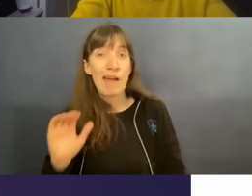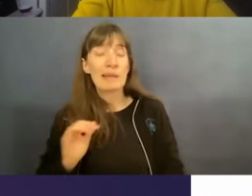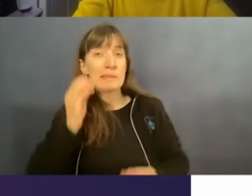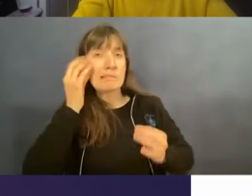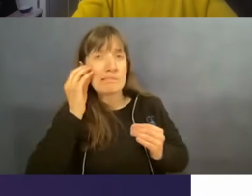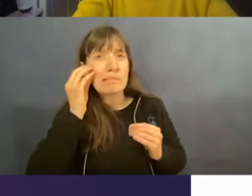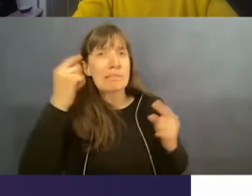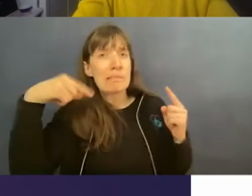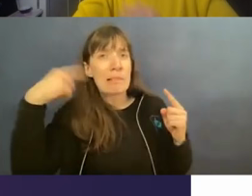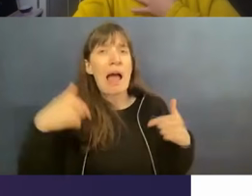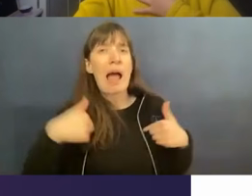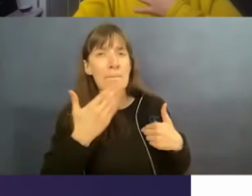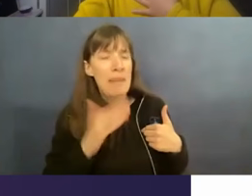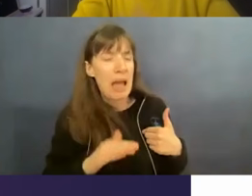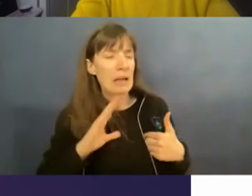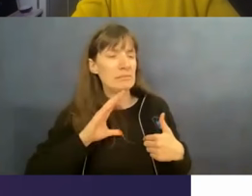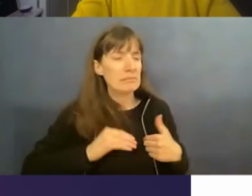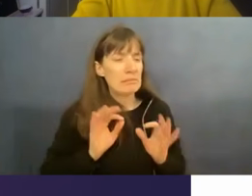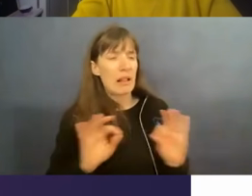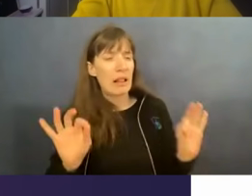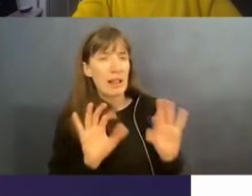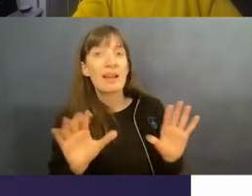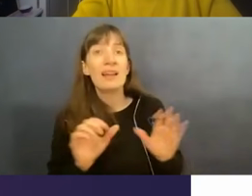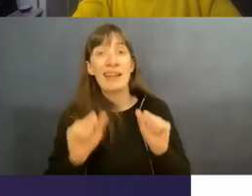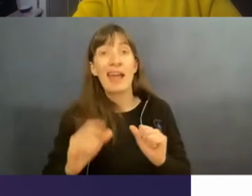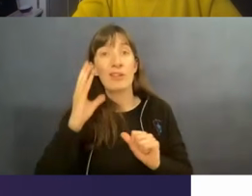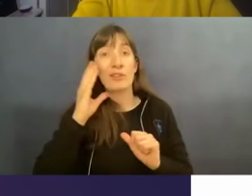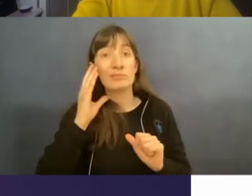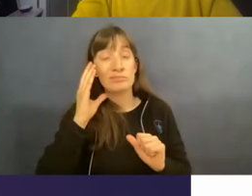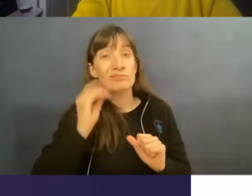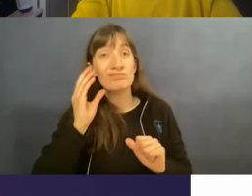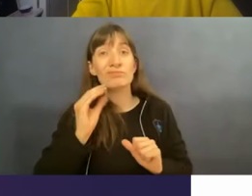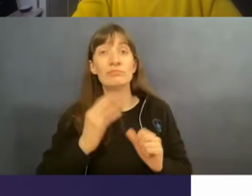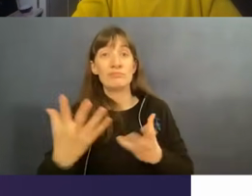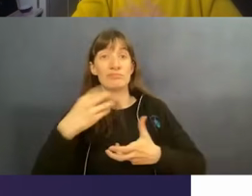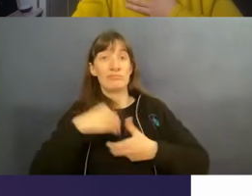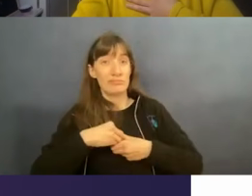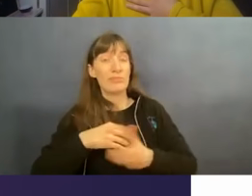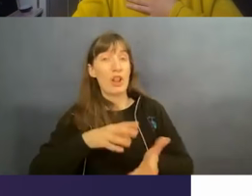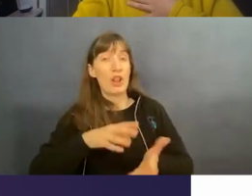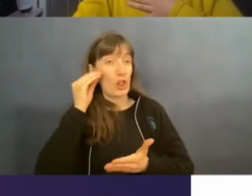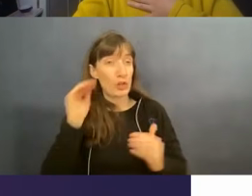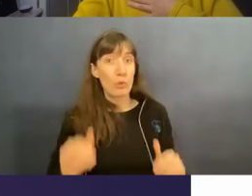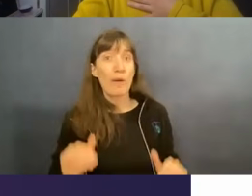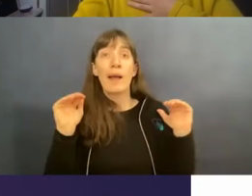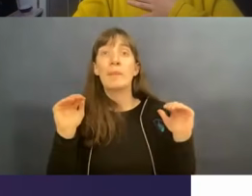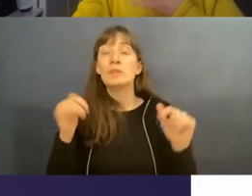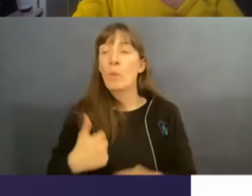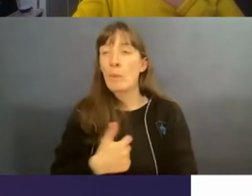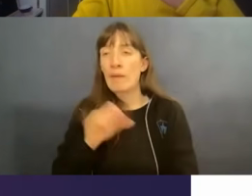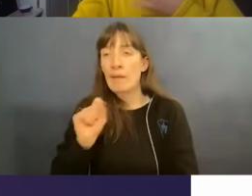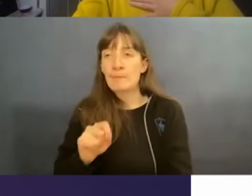core beliefs that children can learn from their own experiences. And so taking the power of like how can